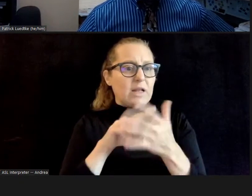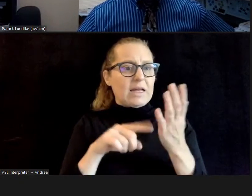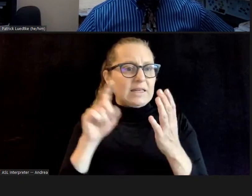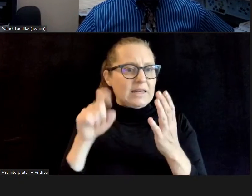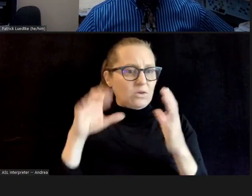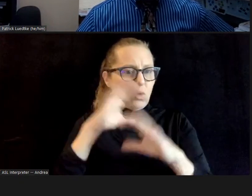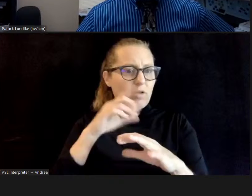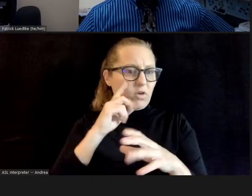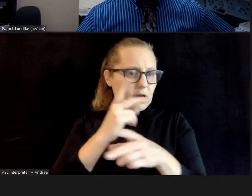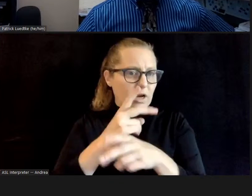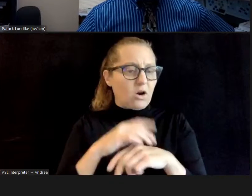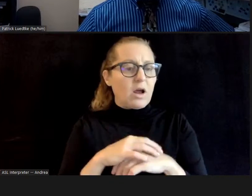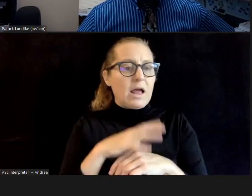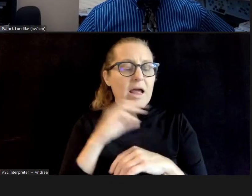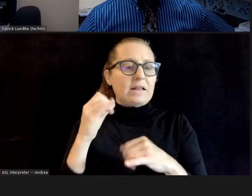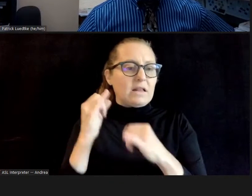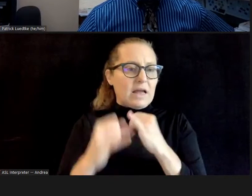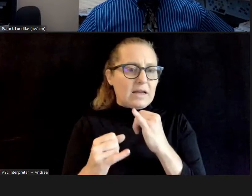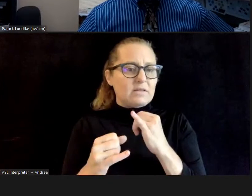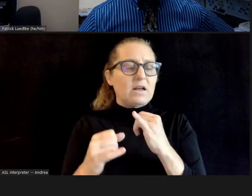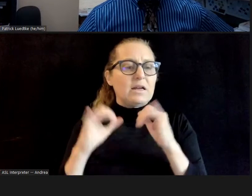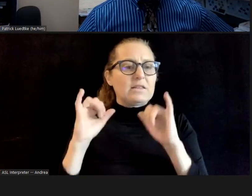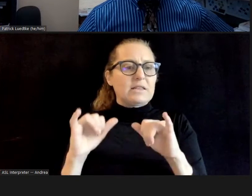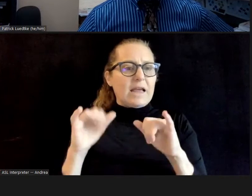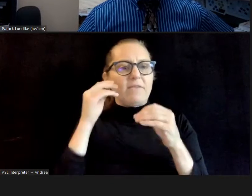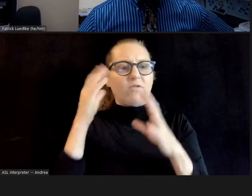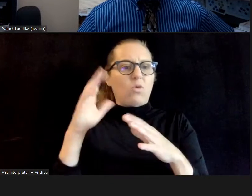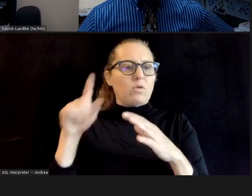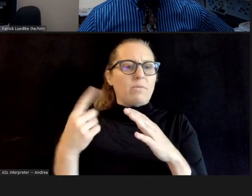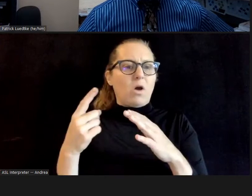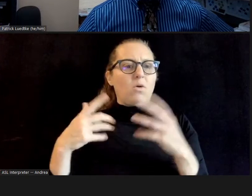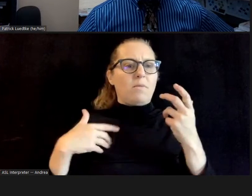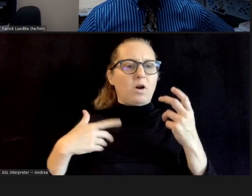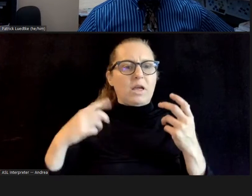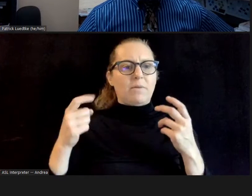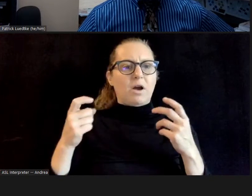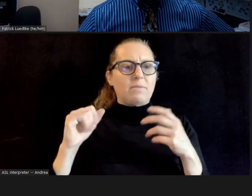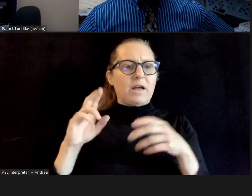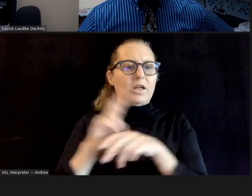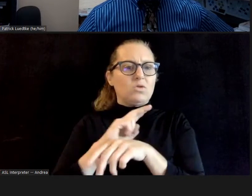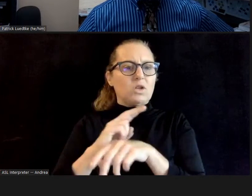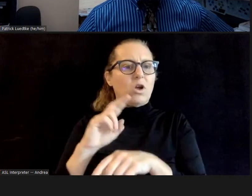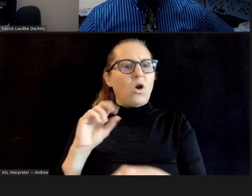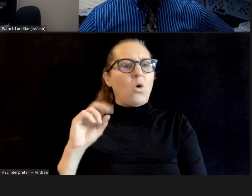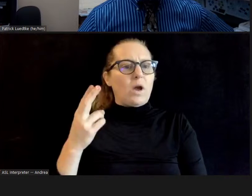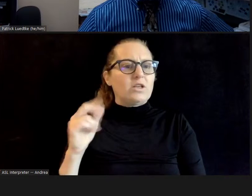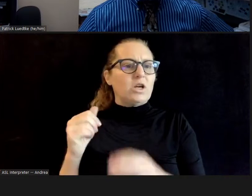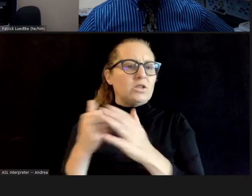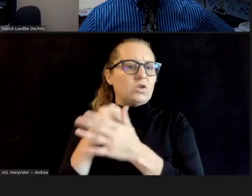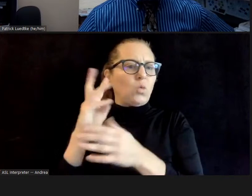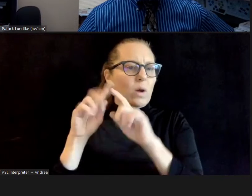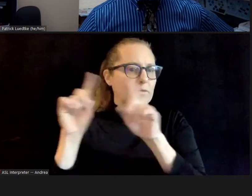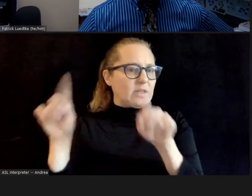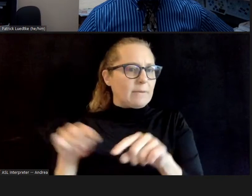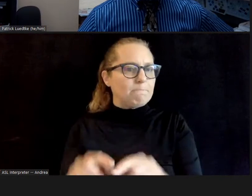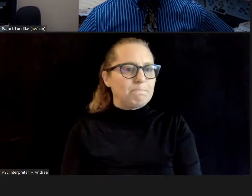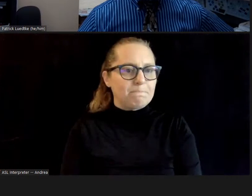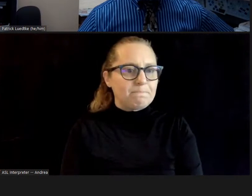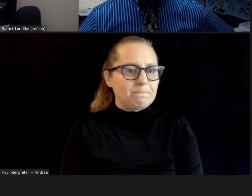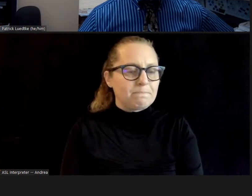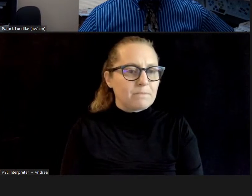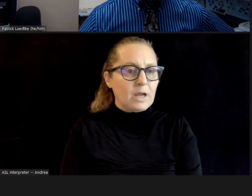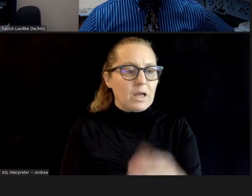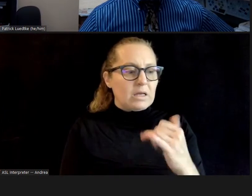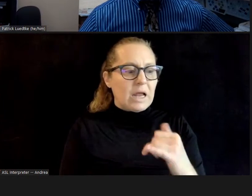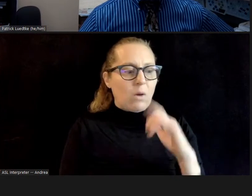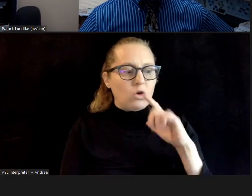care. And finally, stay informed about monkeypox by using OHA's new monkeypox website. Now, I'd